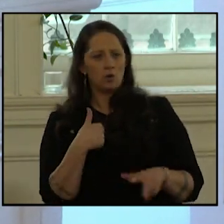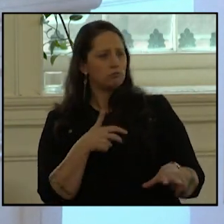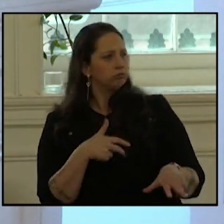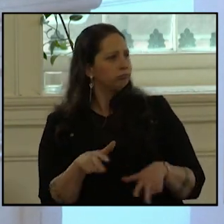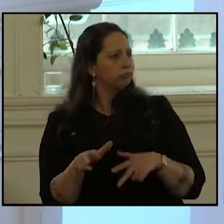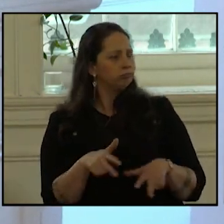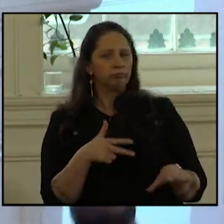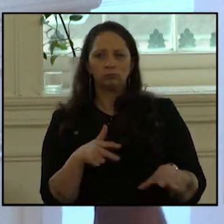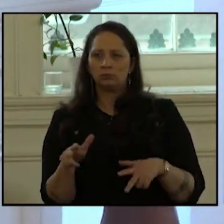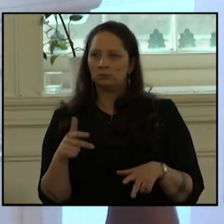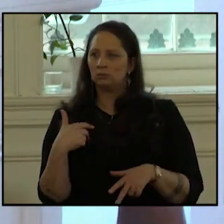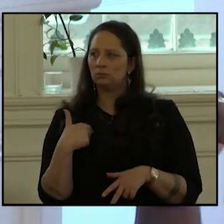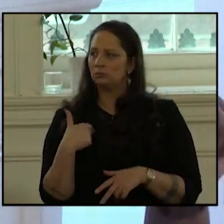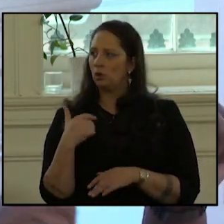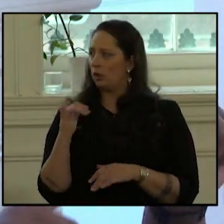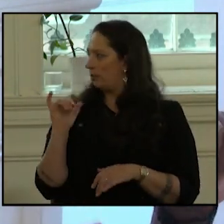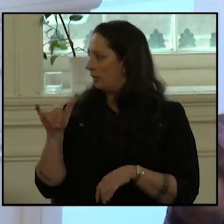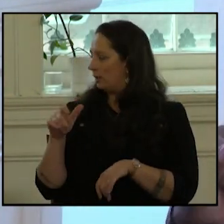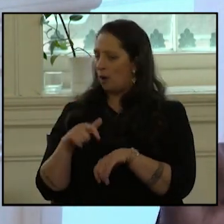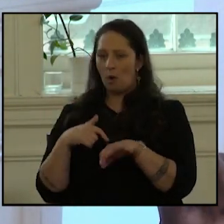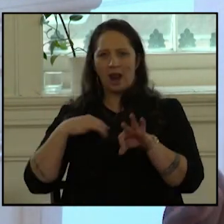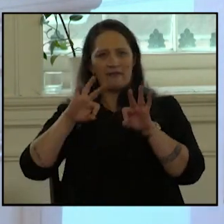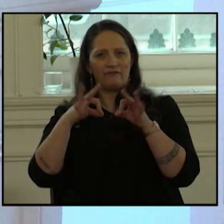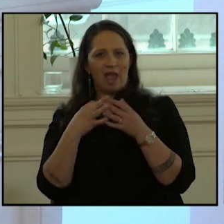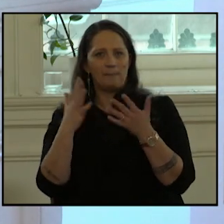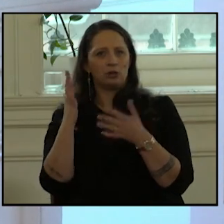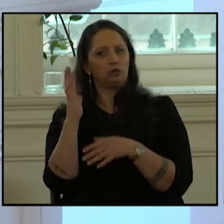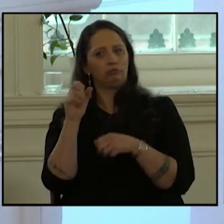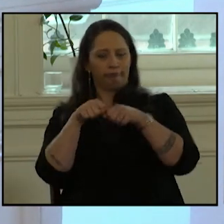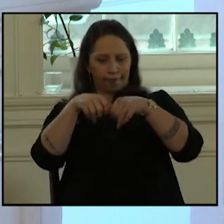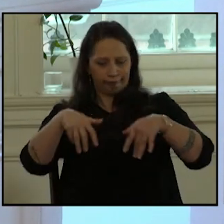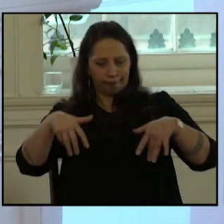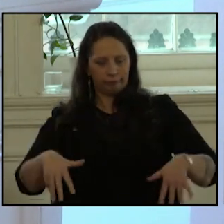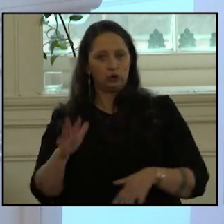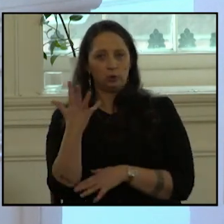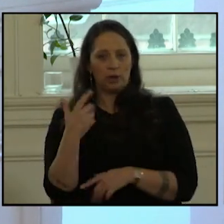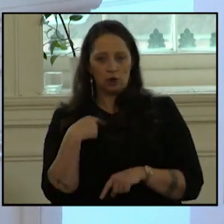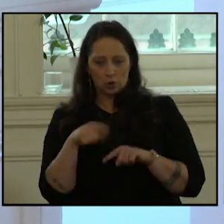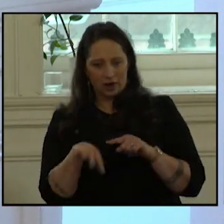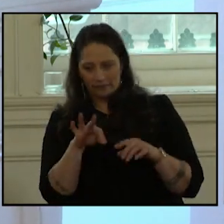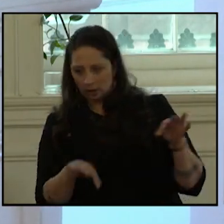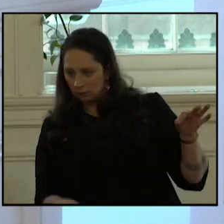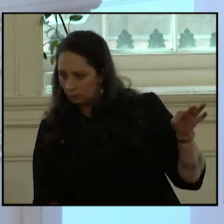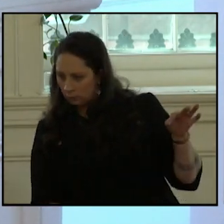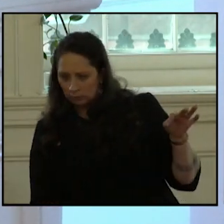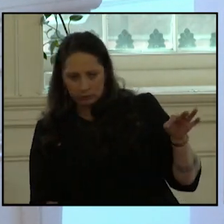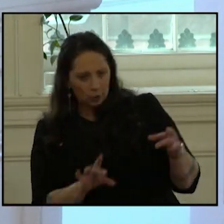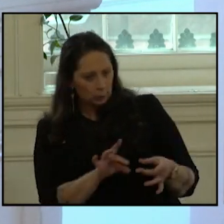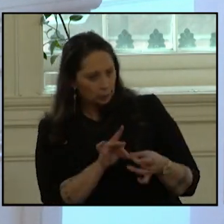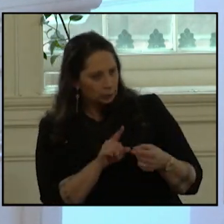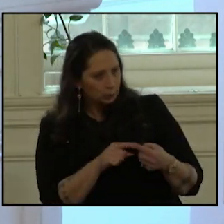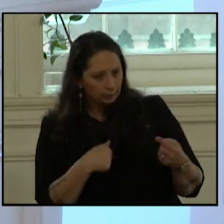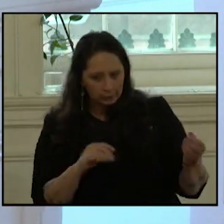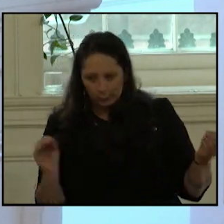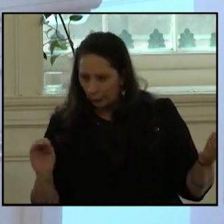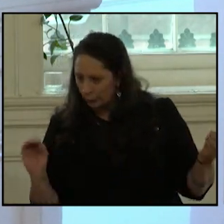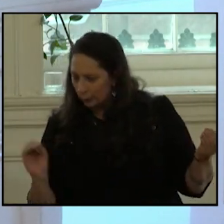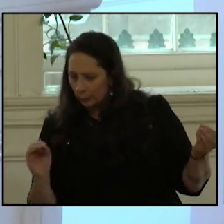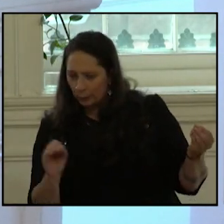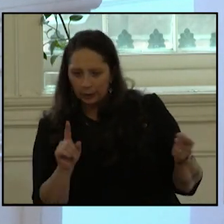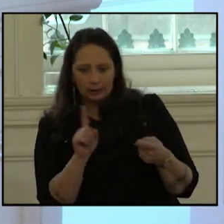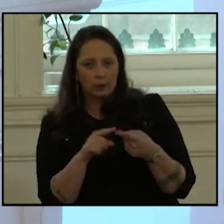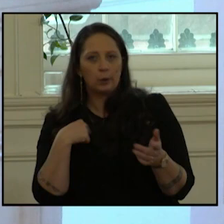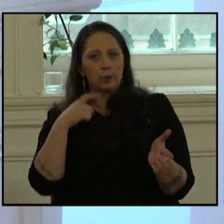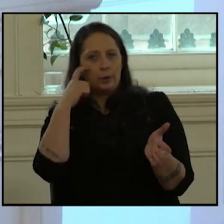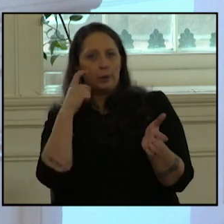through that cemetery, and we had a tree by then. We had our family tree. We couldn't find anybody related to us in this cemetery until we